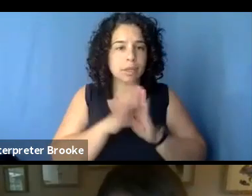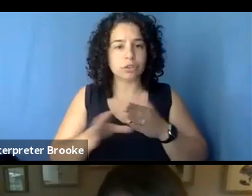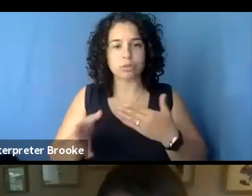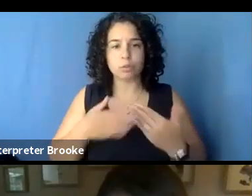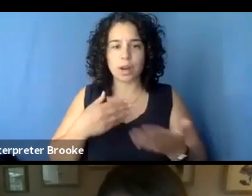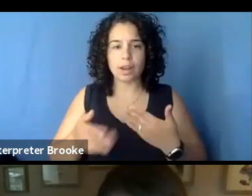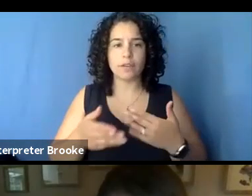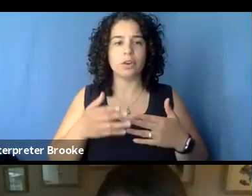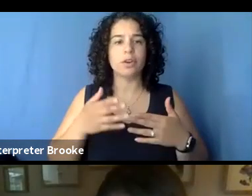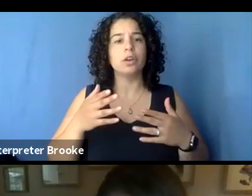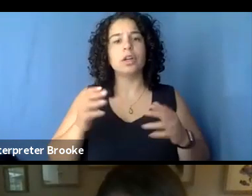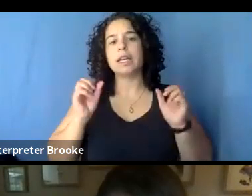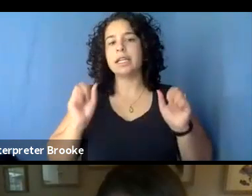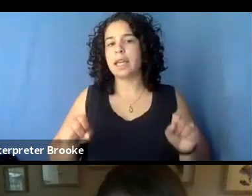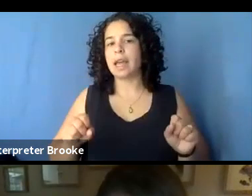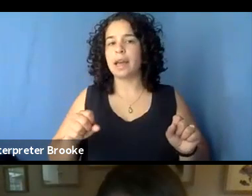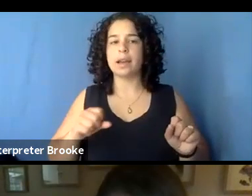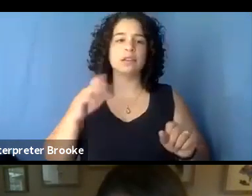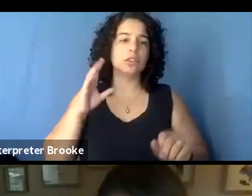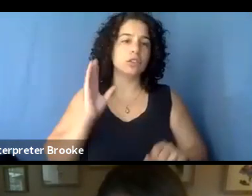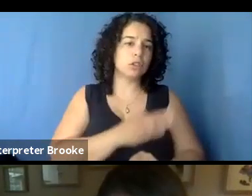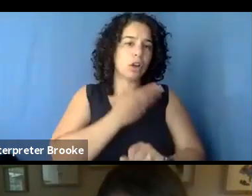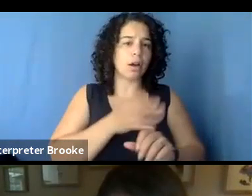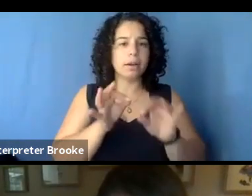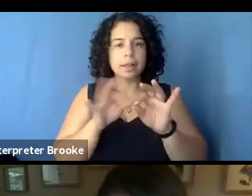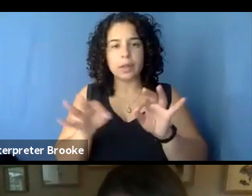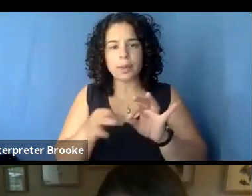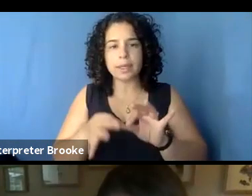be song lyrics,